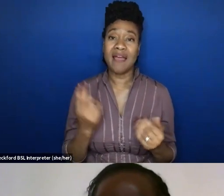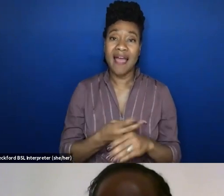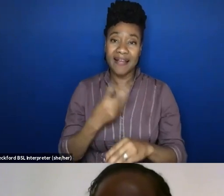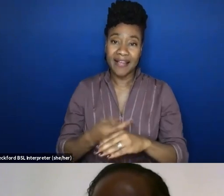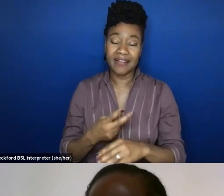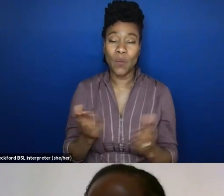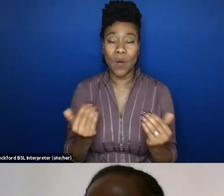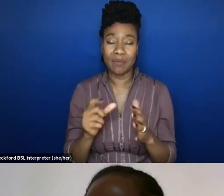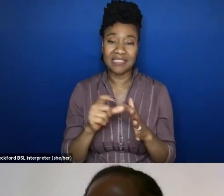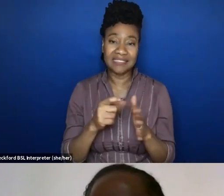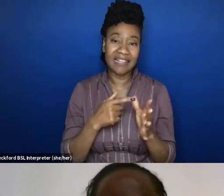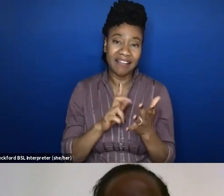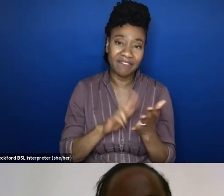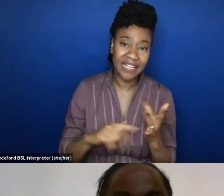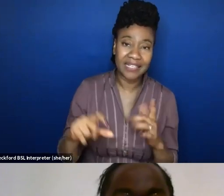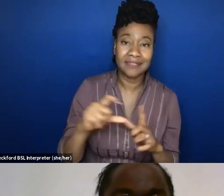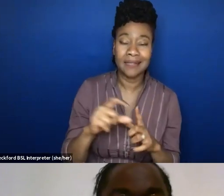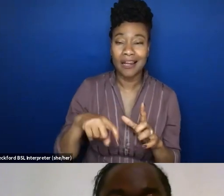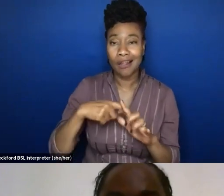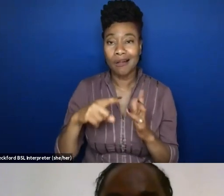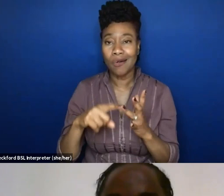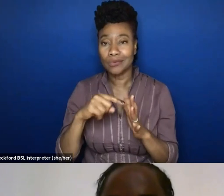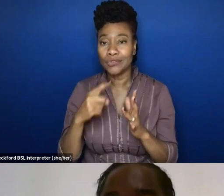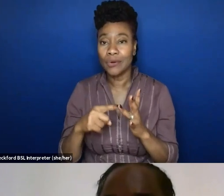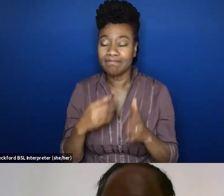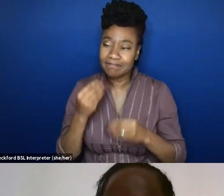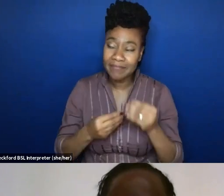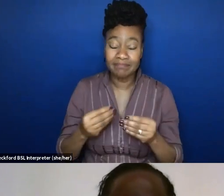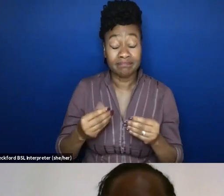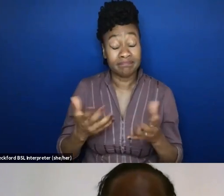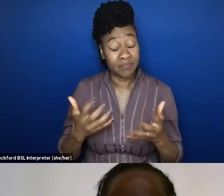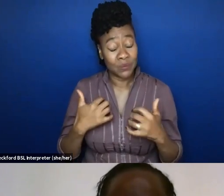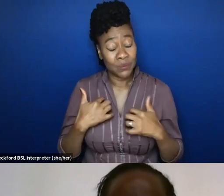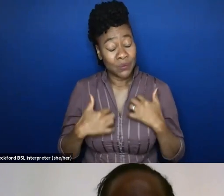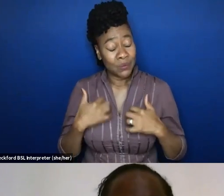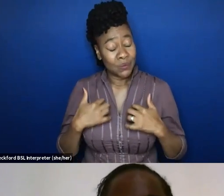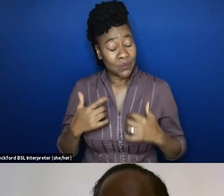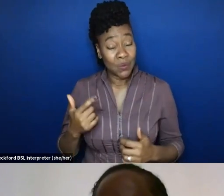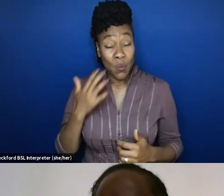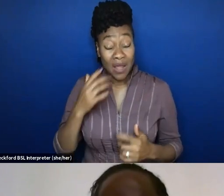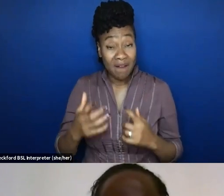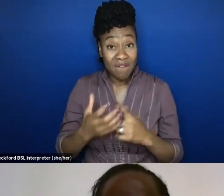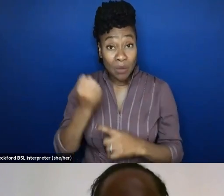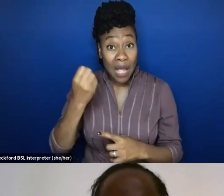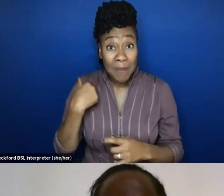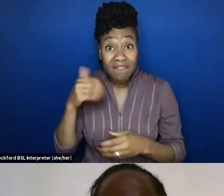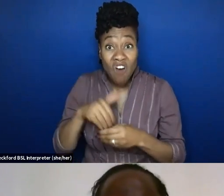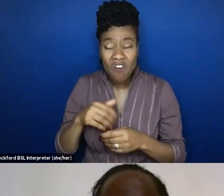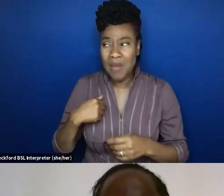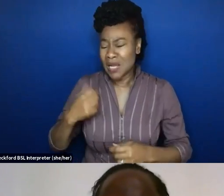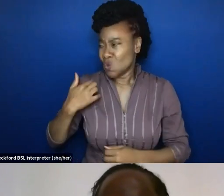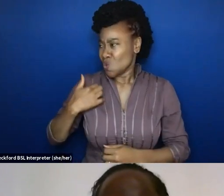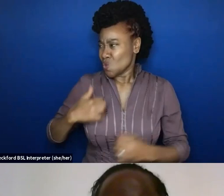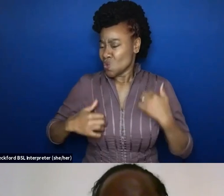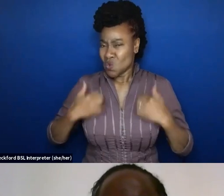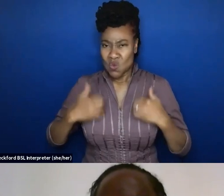both David and Kojo and to say how kind of excited and privileged. When I found out we were doing this, I tweeted that, how excited and privileged